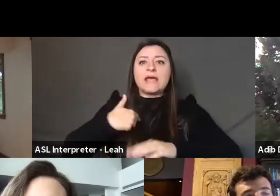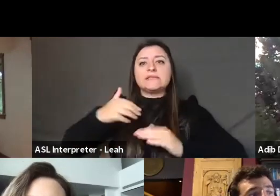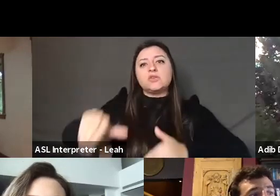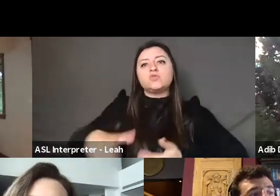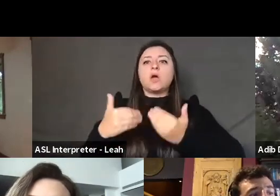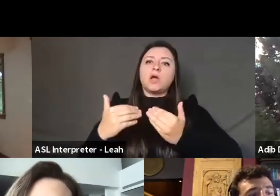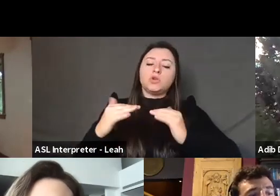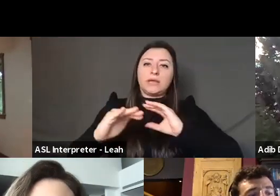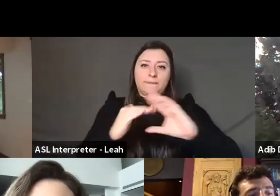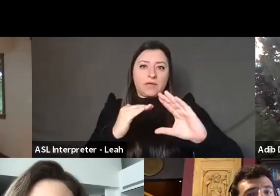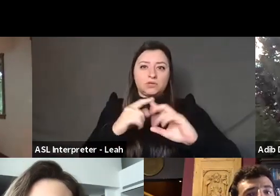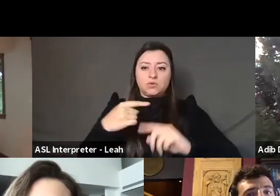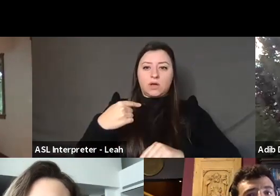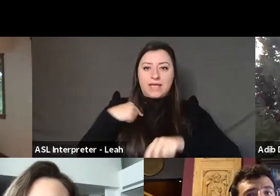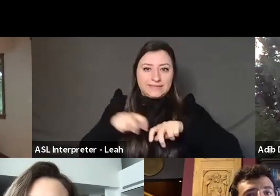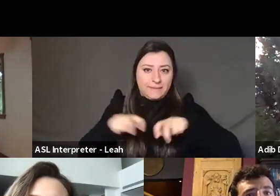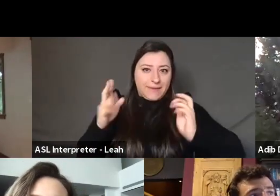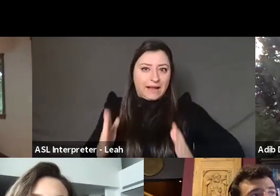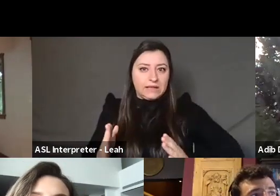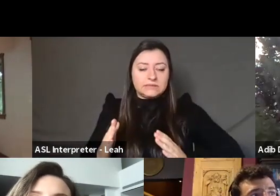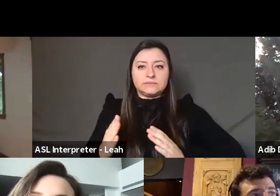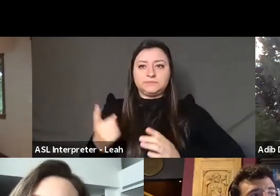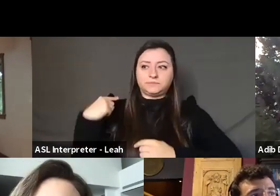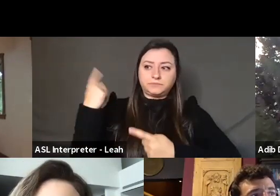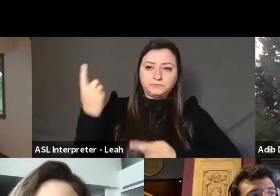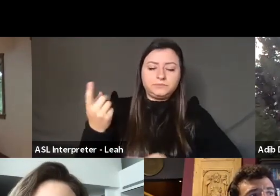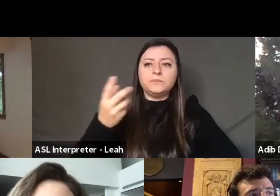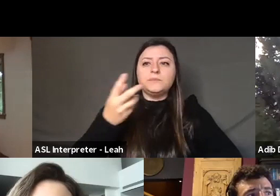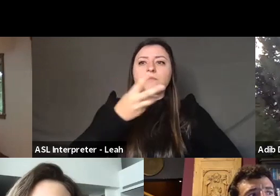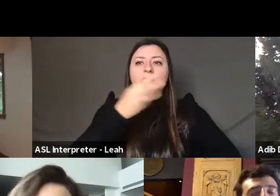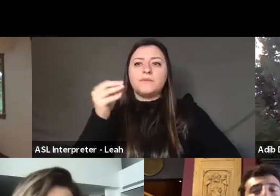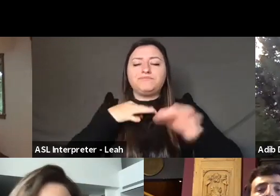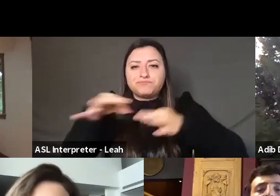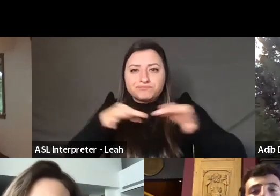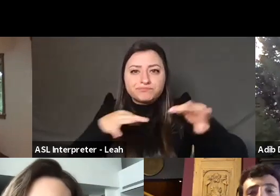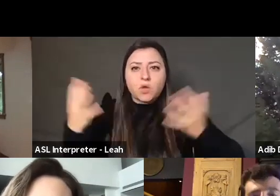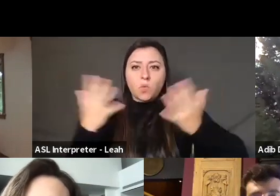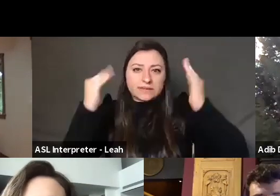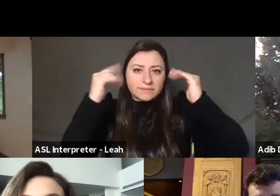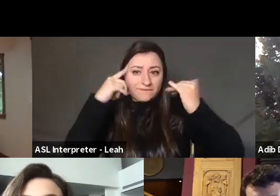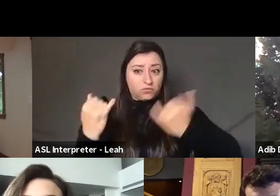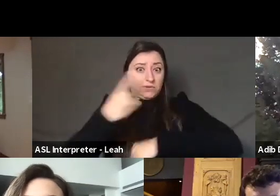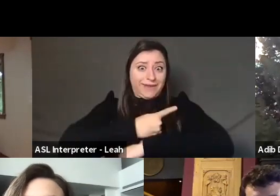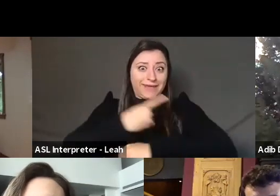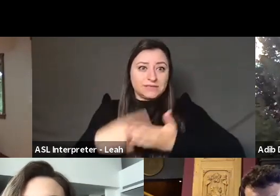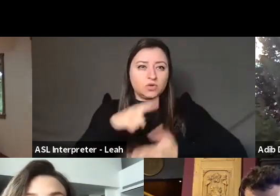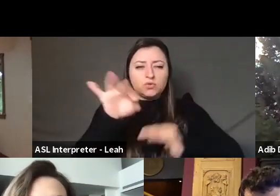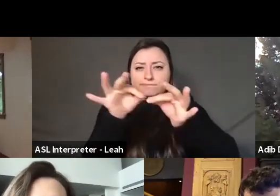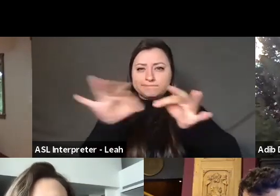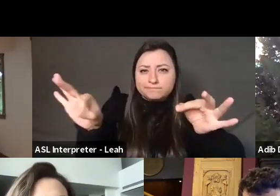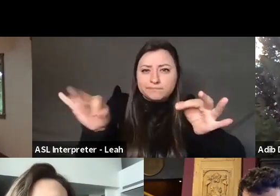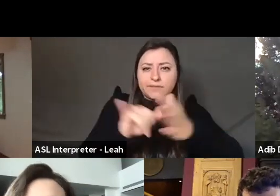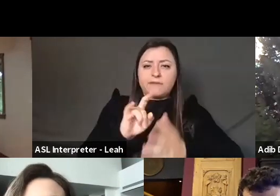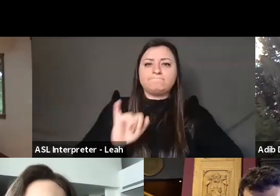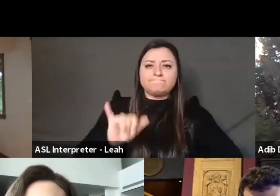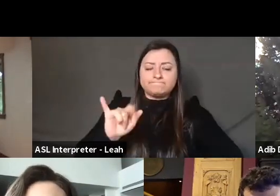email to us, the panelists, and upon describing the outline of the symposium, you wrote a sentence that